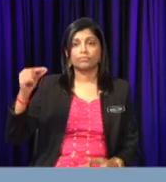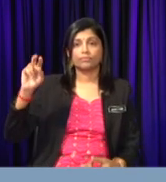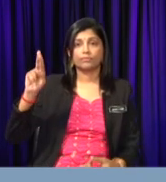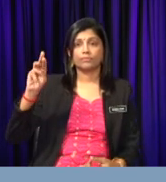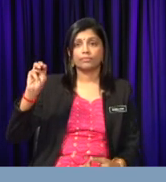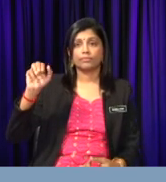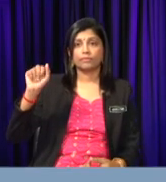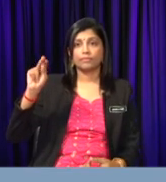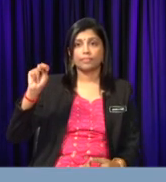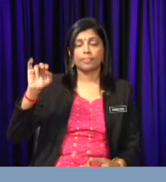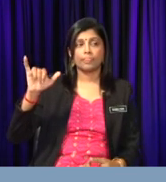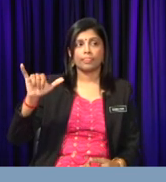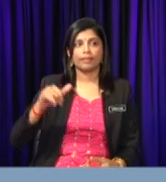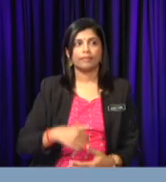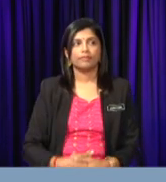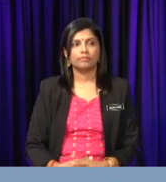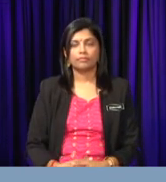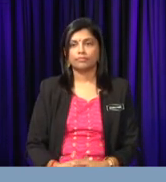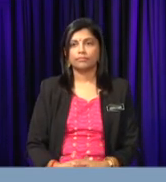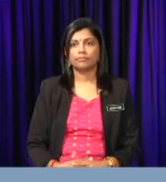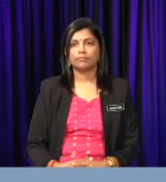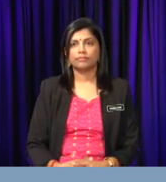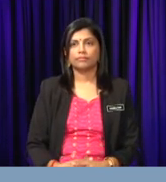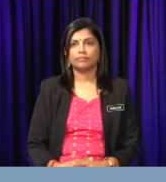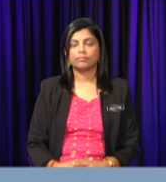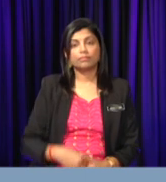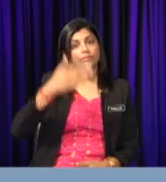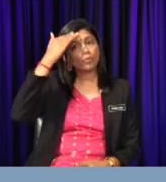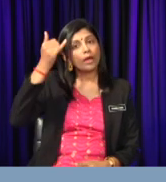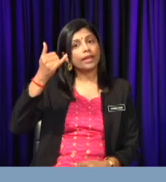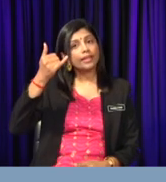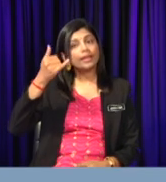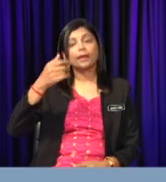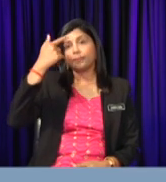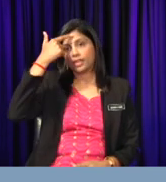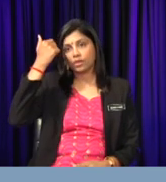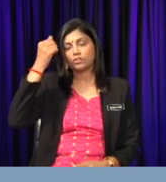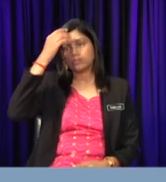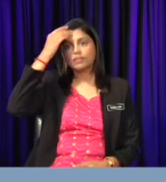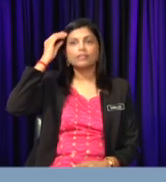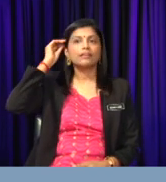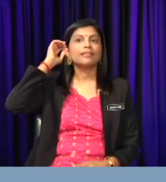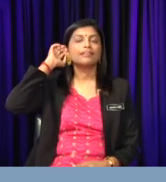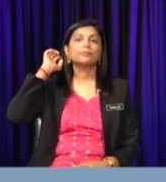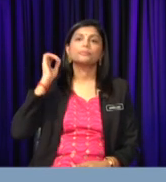Actually, it's not a place, it's a country. The reason why I like Germany is that I don't know why, because of